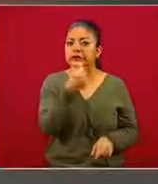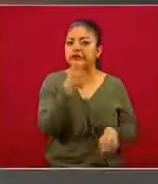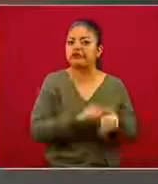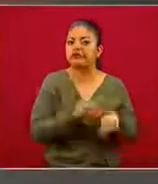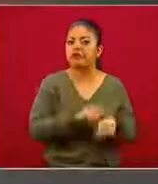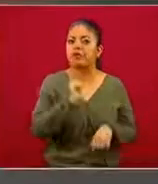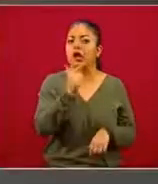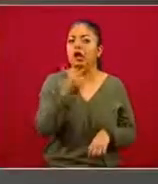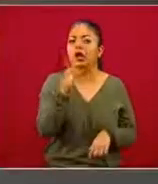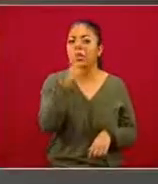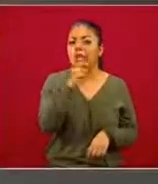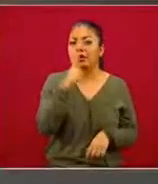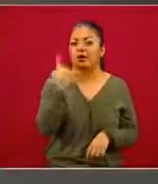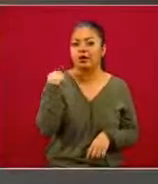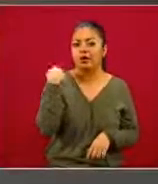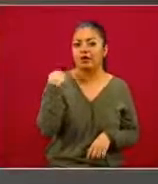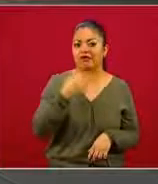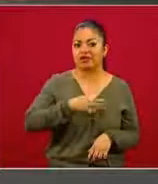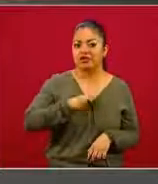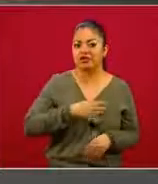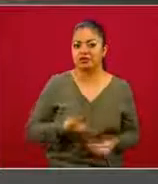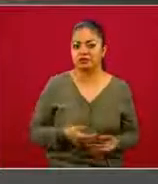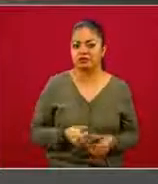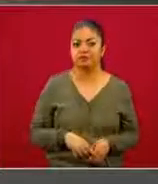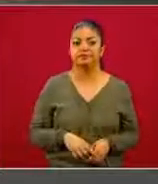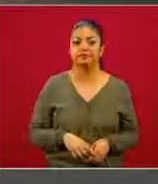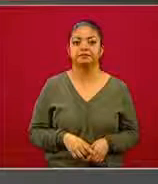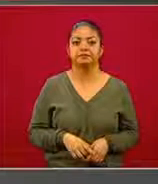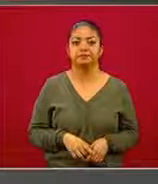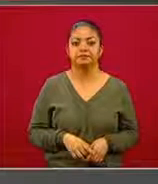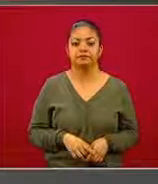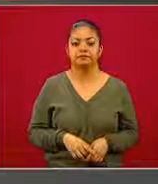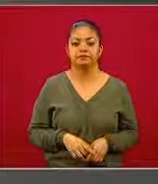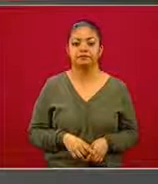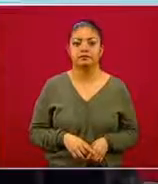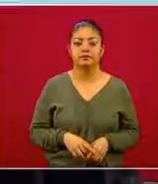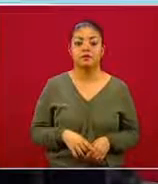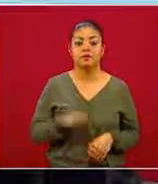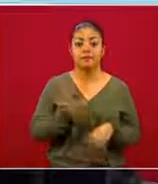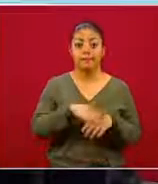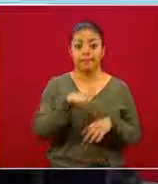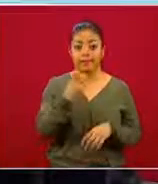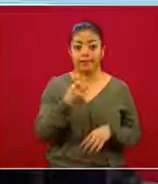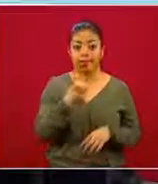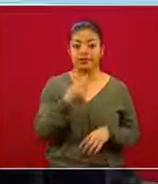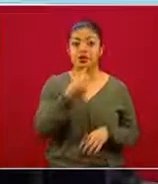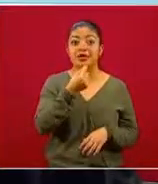adults, but we can't differentiate them from other respiratory illnesses.